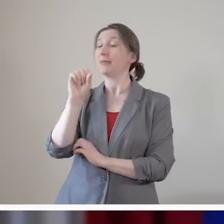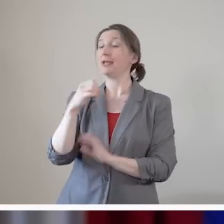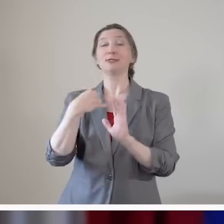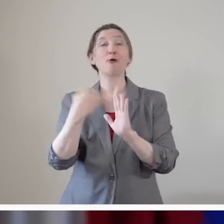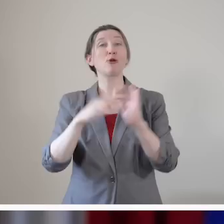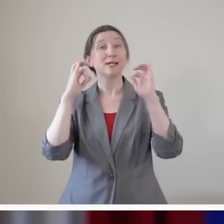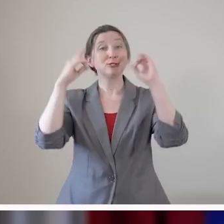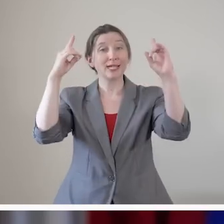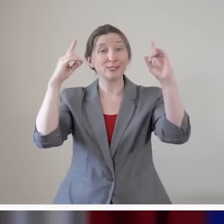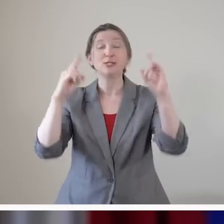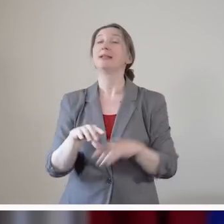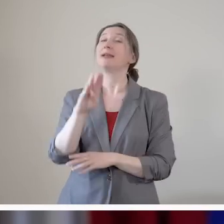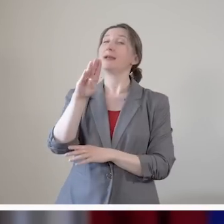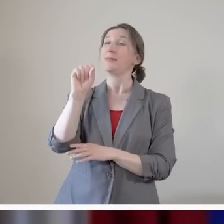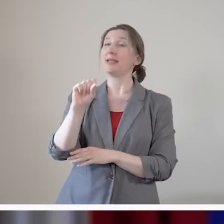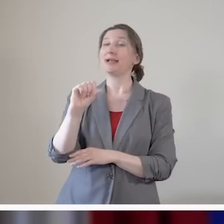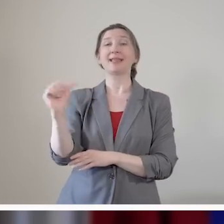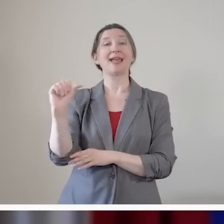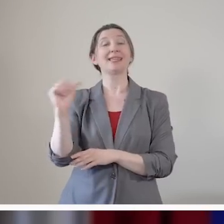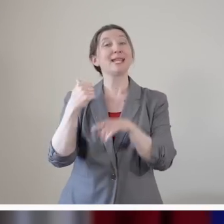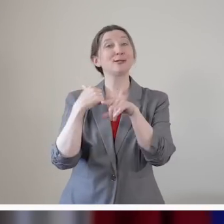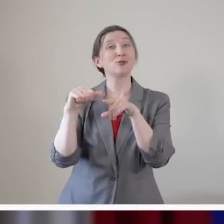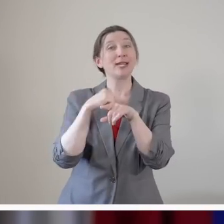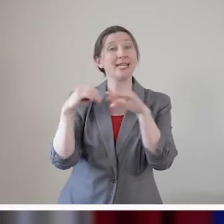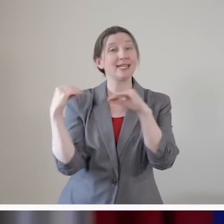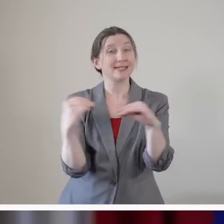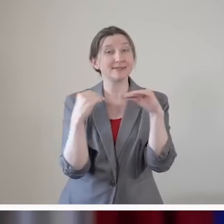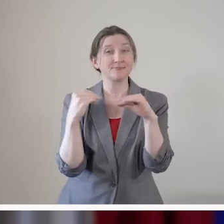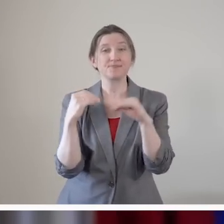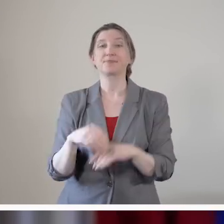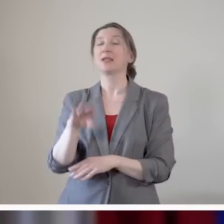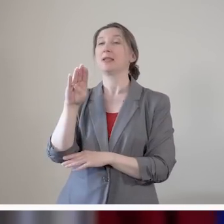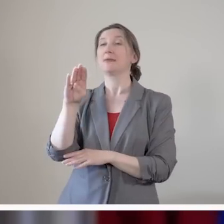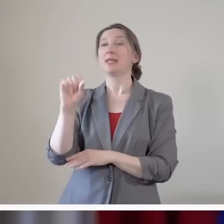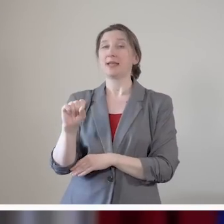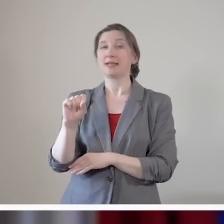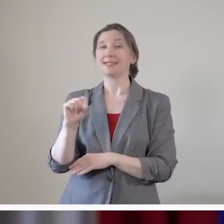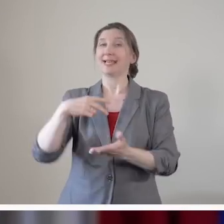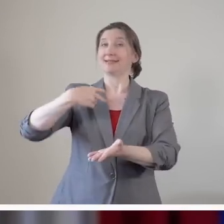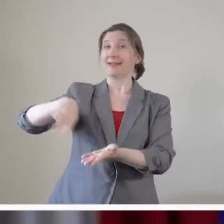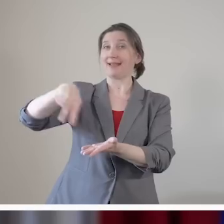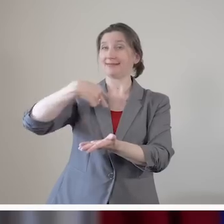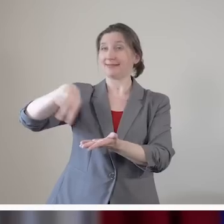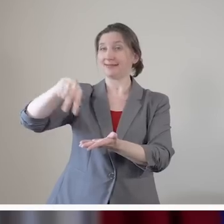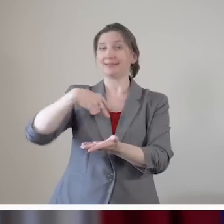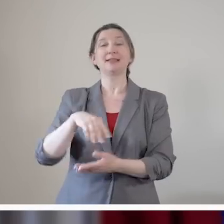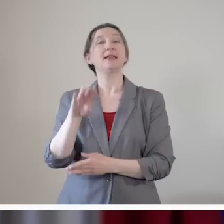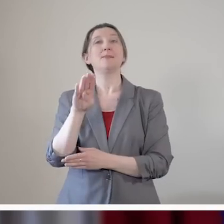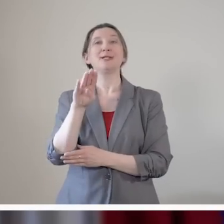Bachelor of Science, Art Education, Bachelor of Science, Athletic Training, Bachelor of Science,